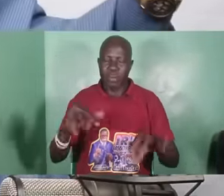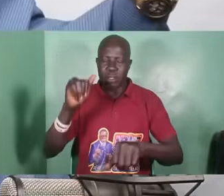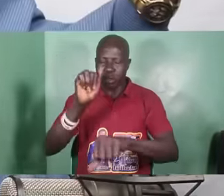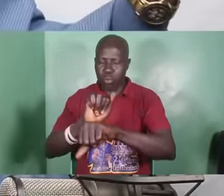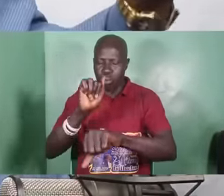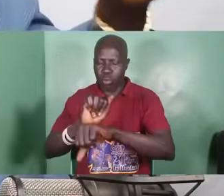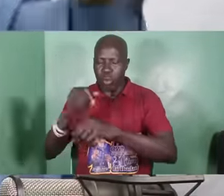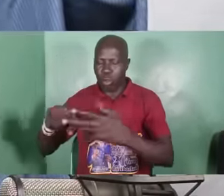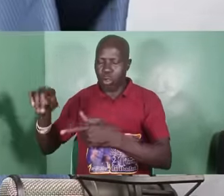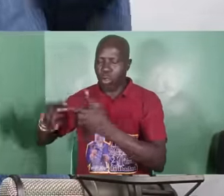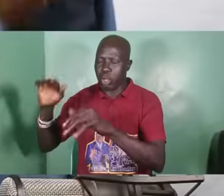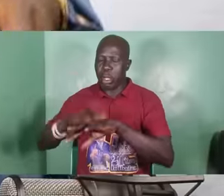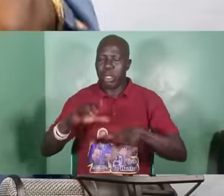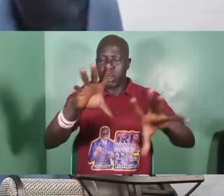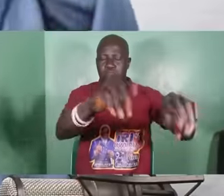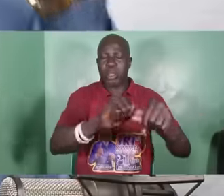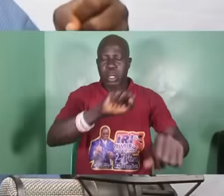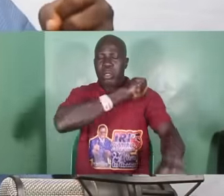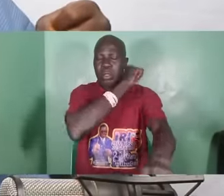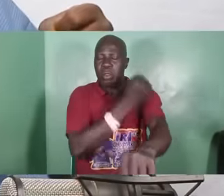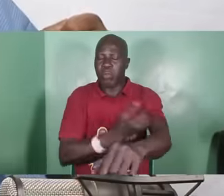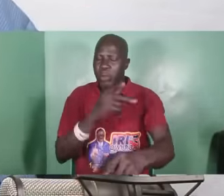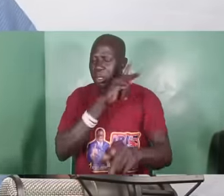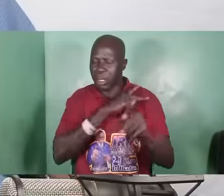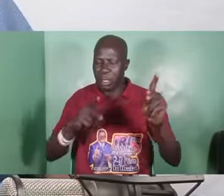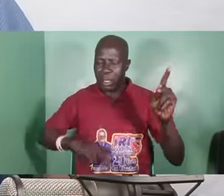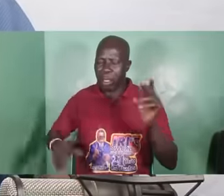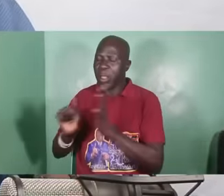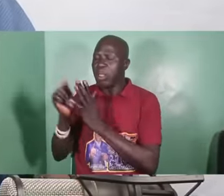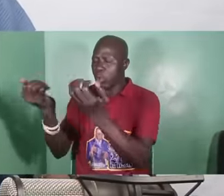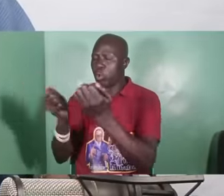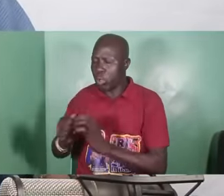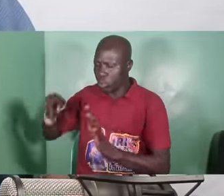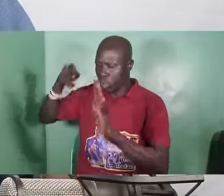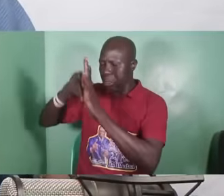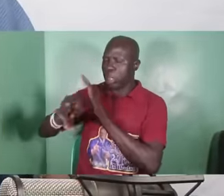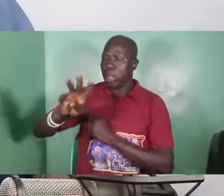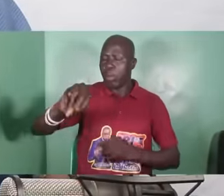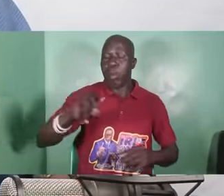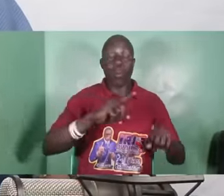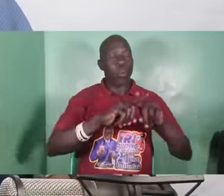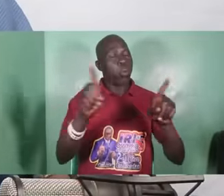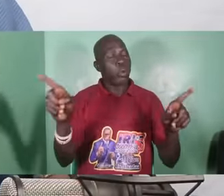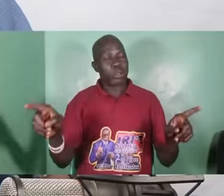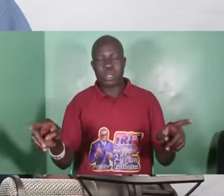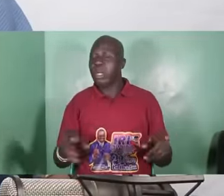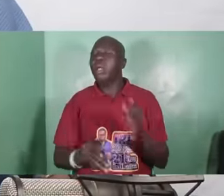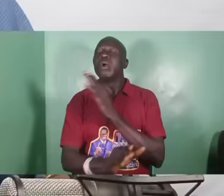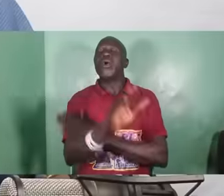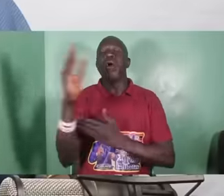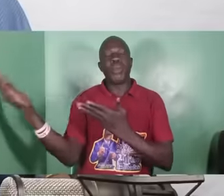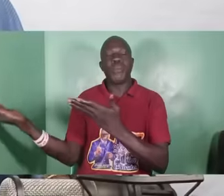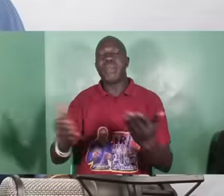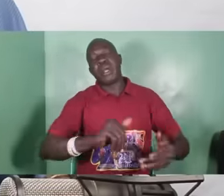lori. He has finished the assembly over me. O ti gba ase lori oba. I have taken the authority from the king. O fe pa Mordecai. To kill Mordecai. Ṣùgbọ́n. Bet. Olorun gbe eniyan